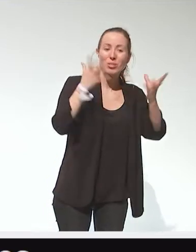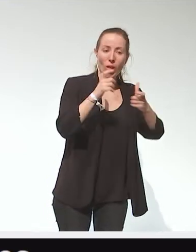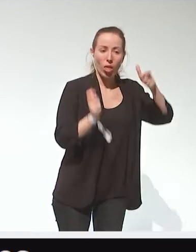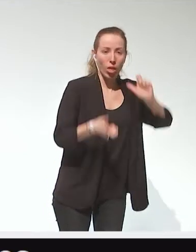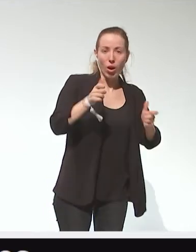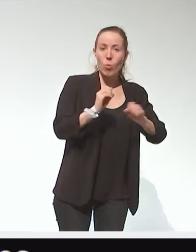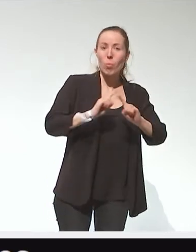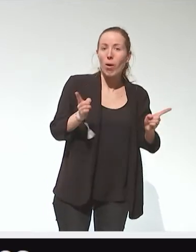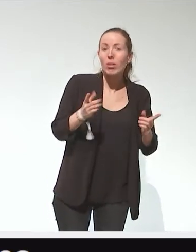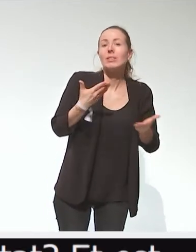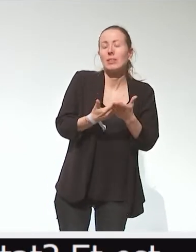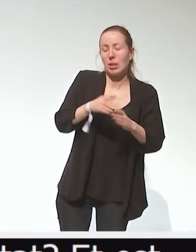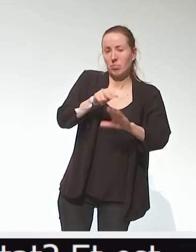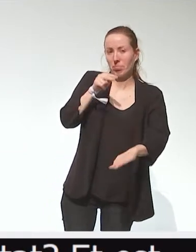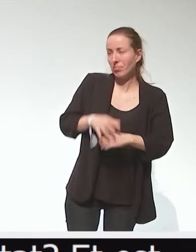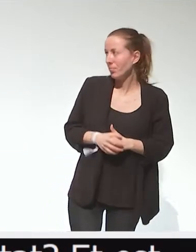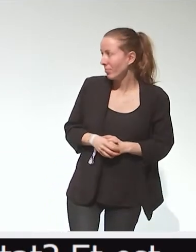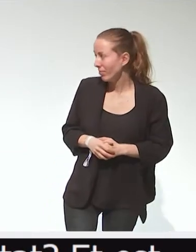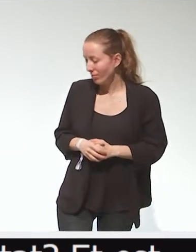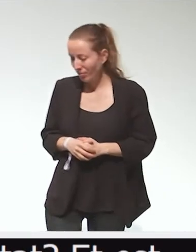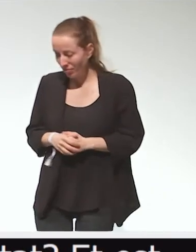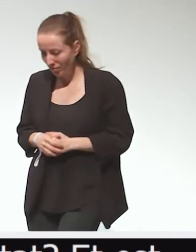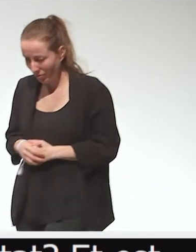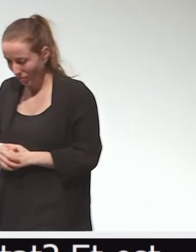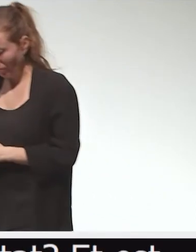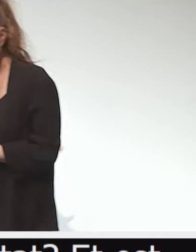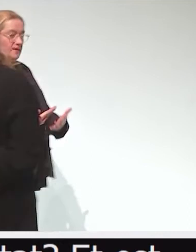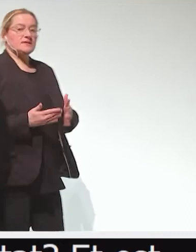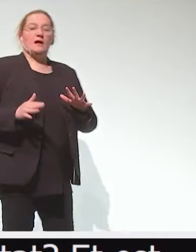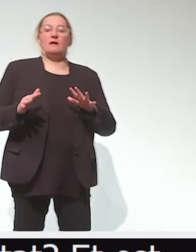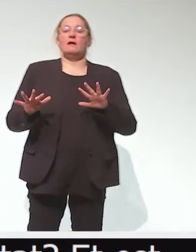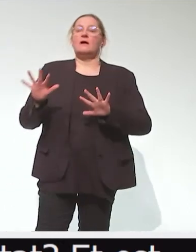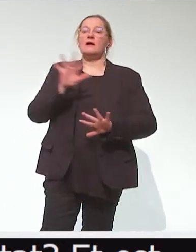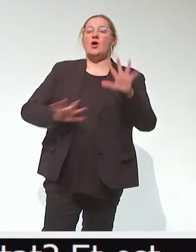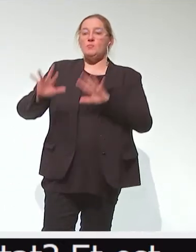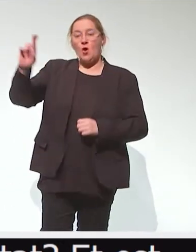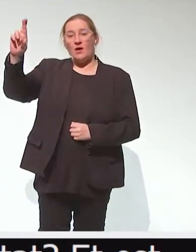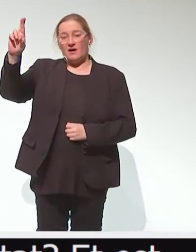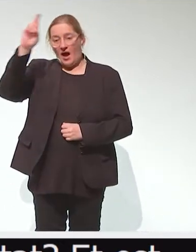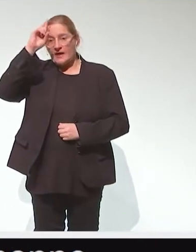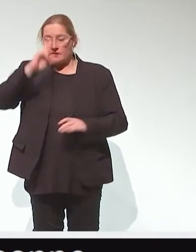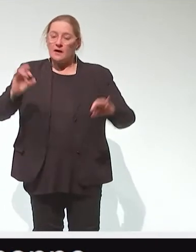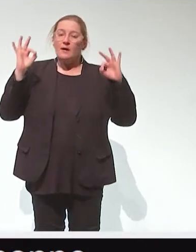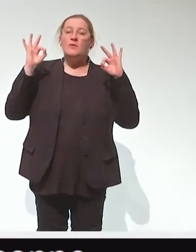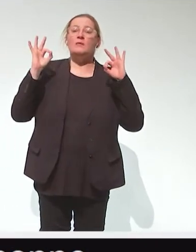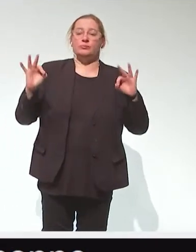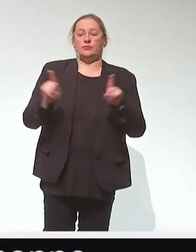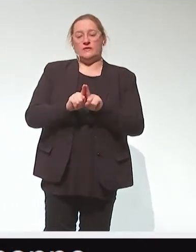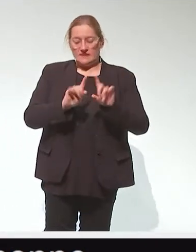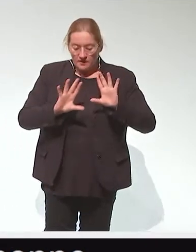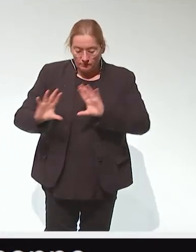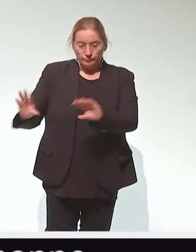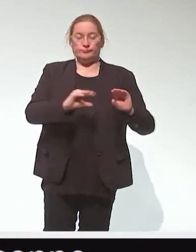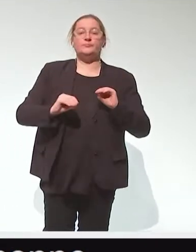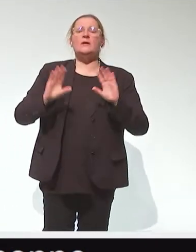There's lots of subsidies in most EU countries to cover some of the costs that can come. And there's also